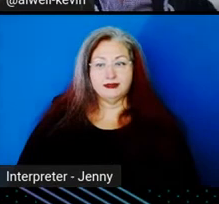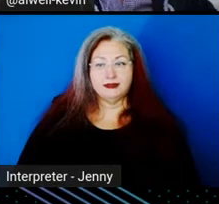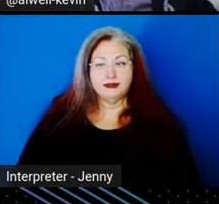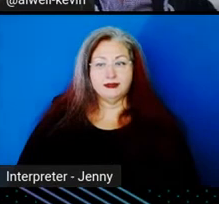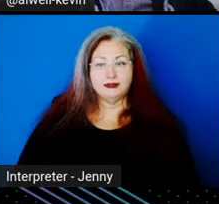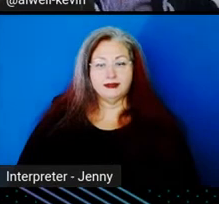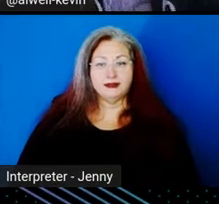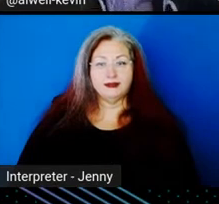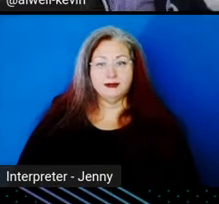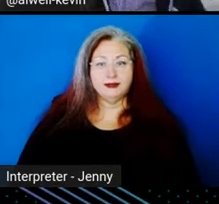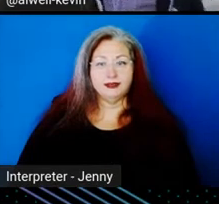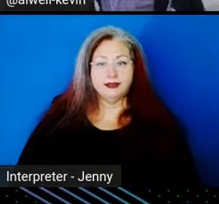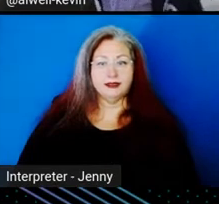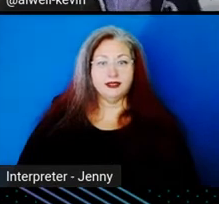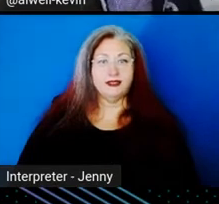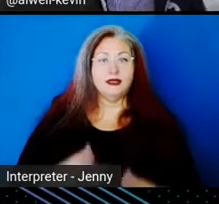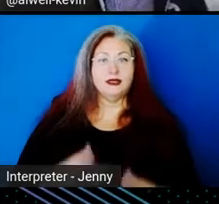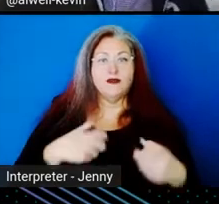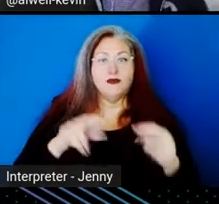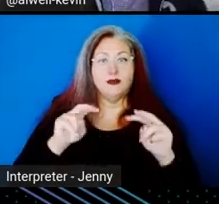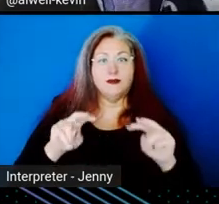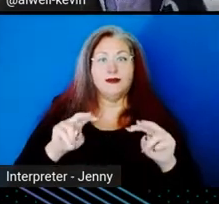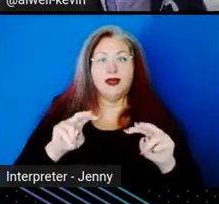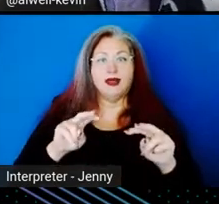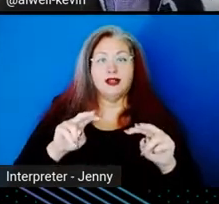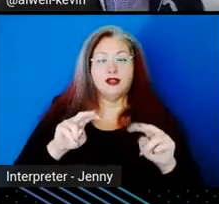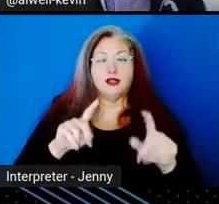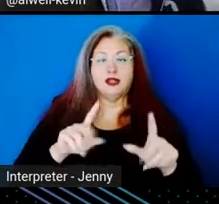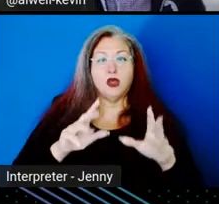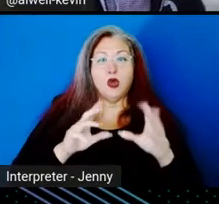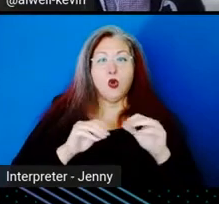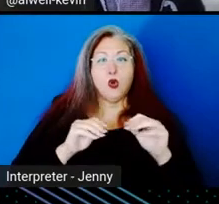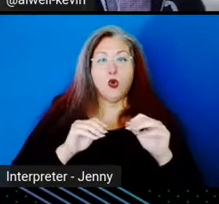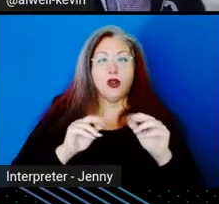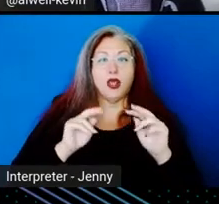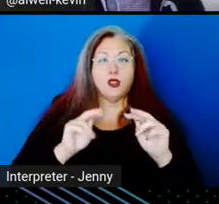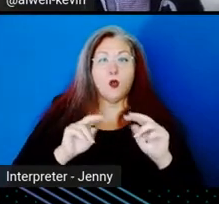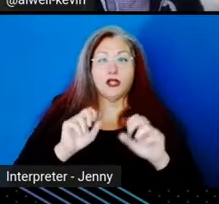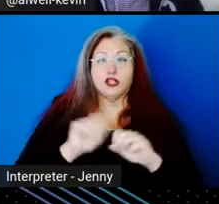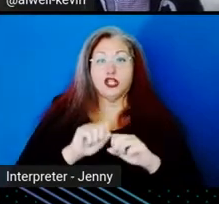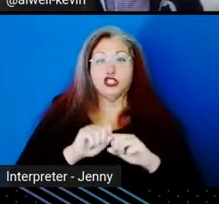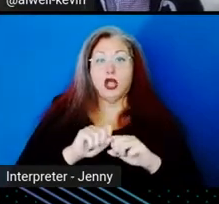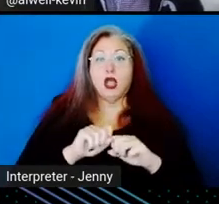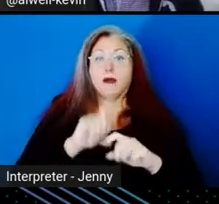Let's monitor our runner here. Watch that job get picked up.